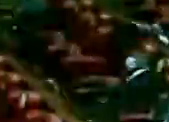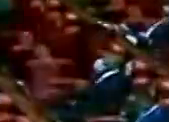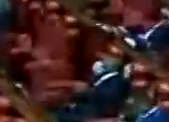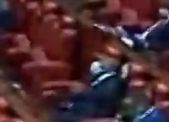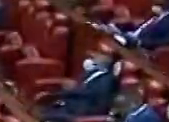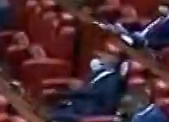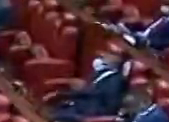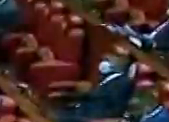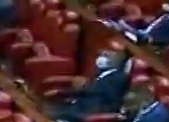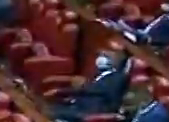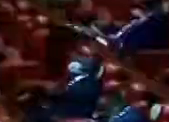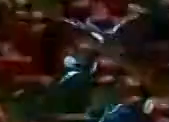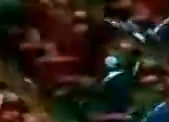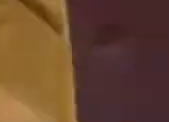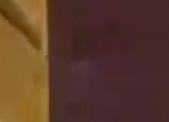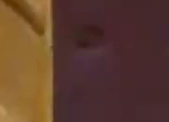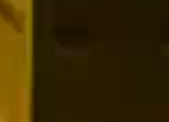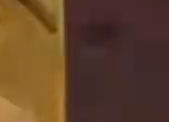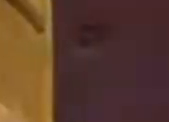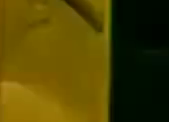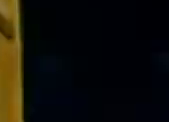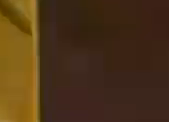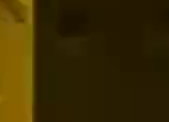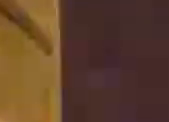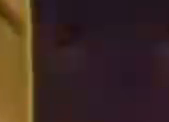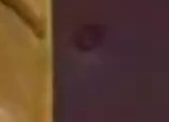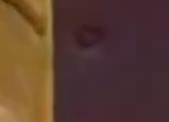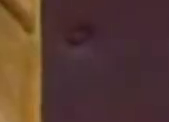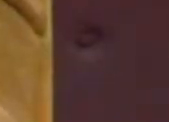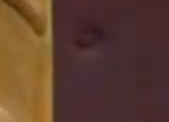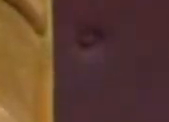did not quorate then. So